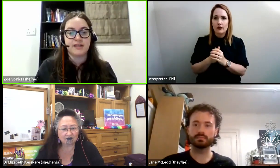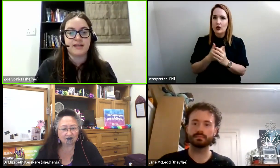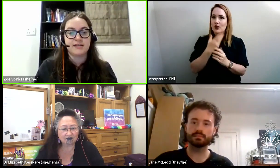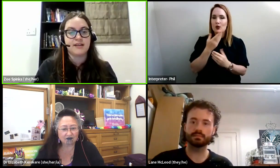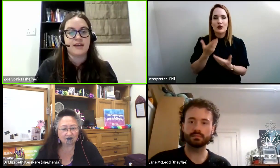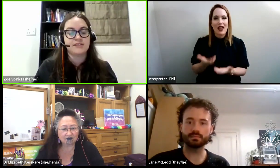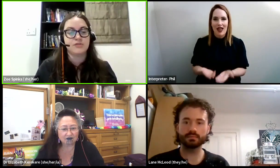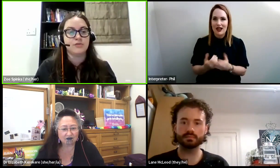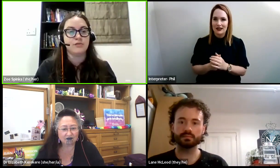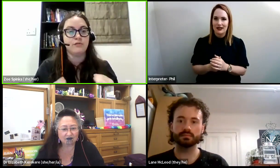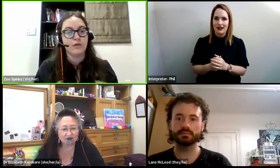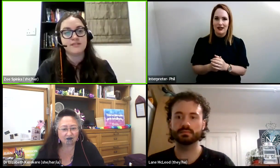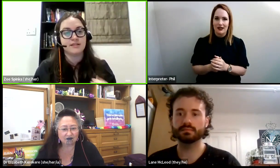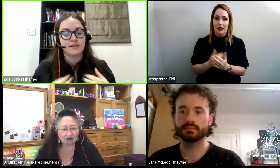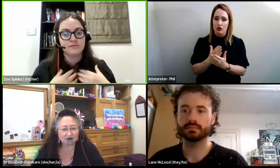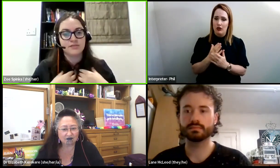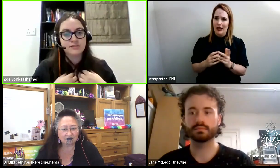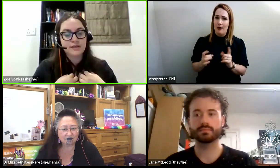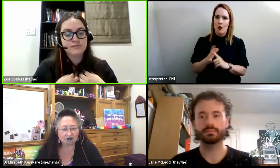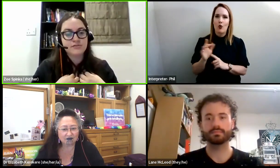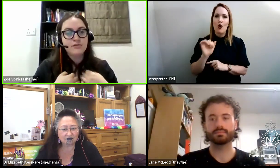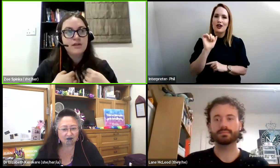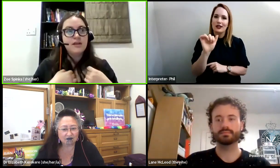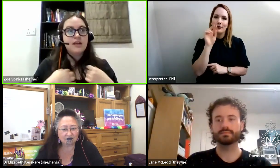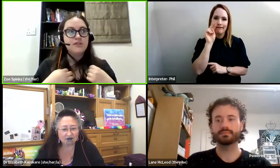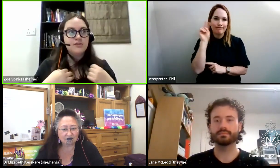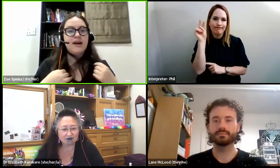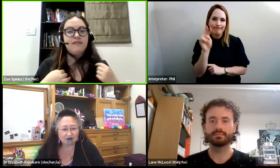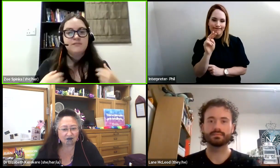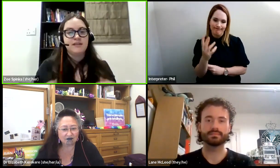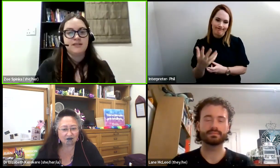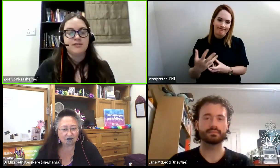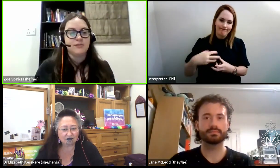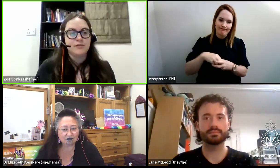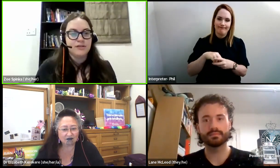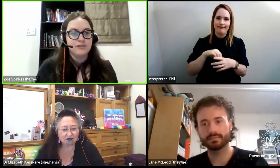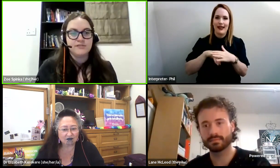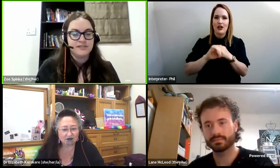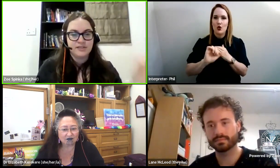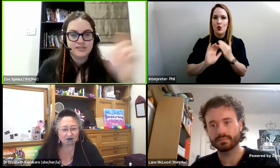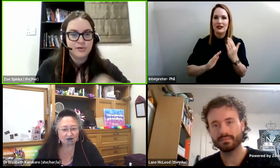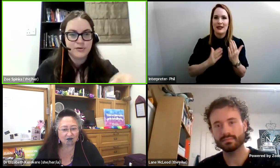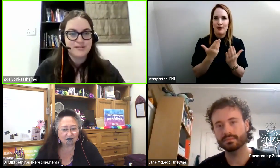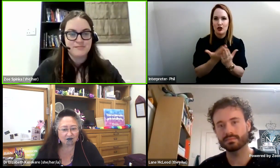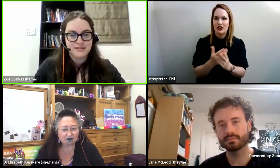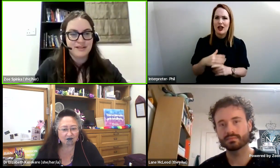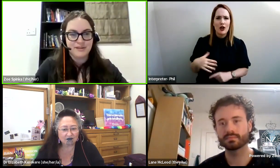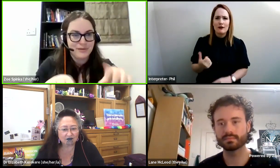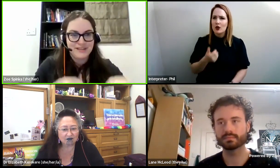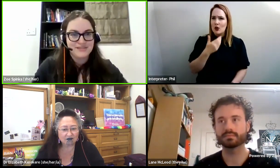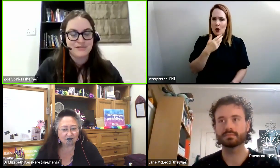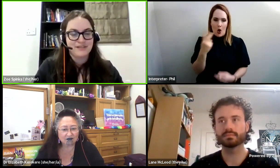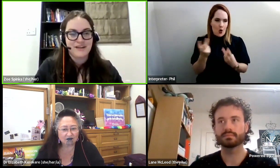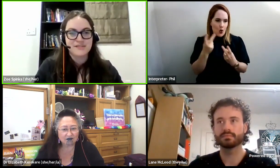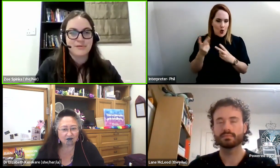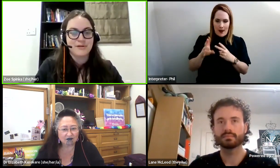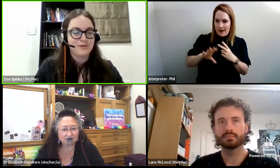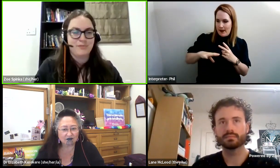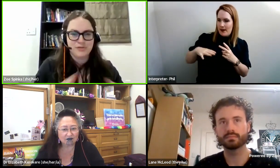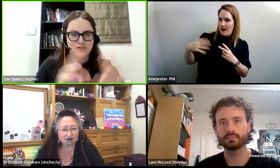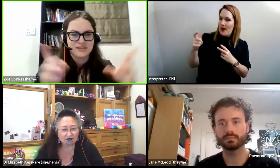because at the end of the day, it's your voice that comes through, and you don't have to be using the thesaurus and being like, oh, that's not a really